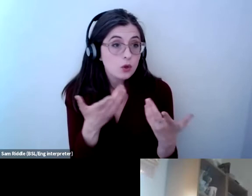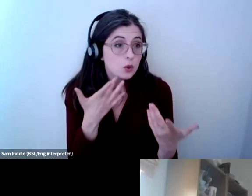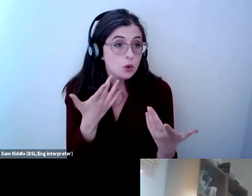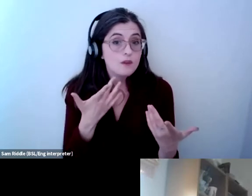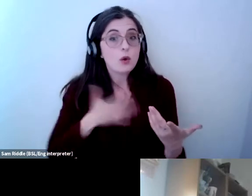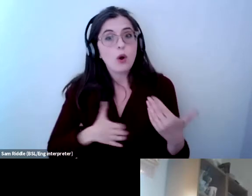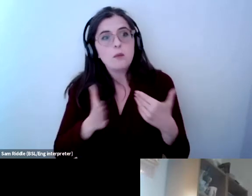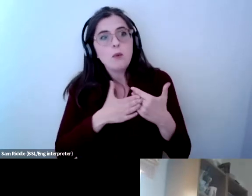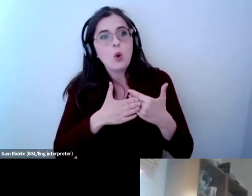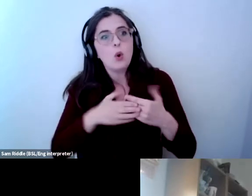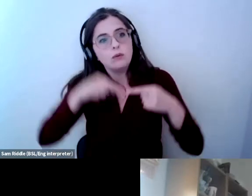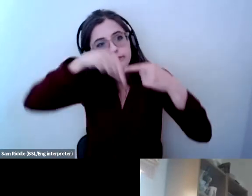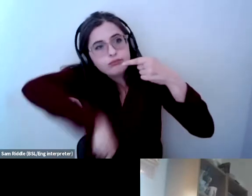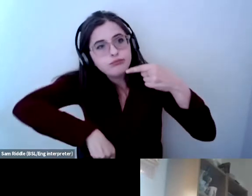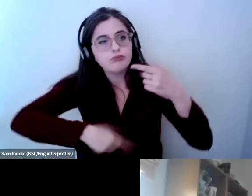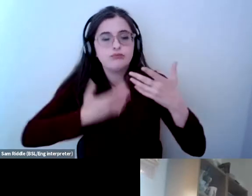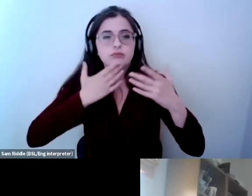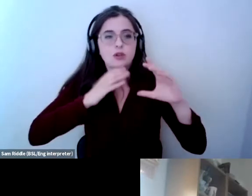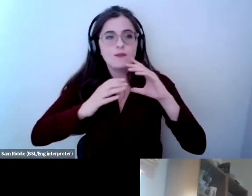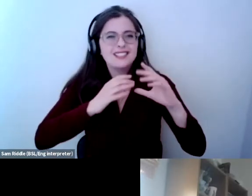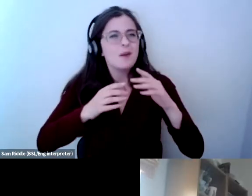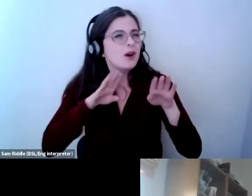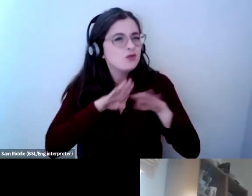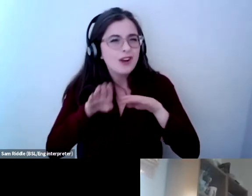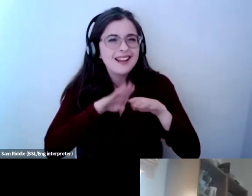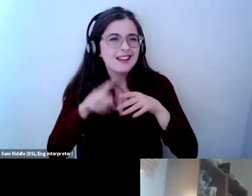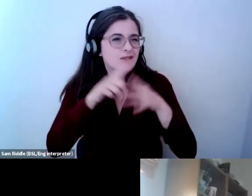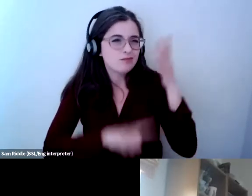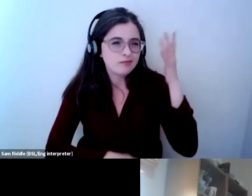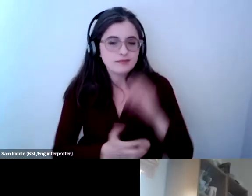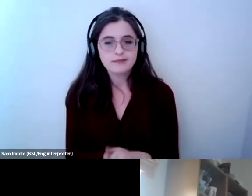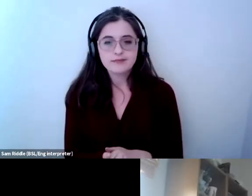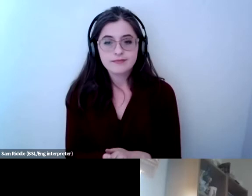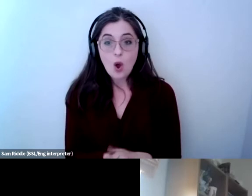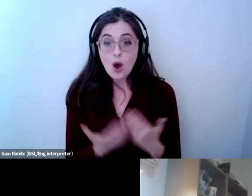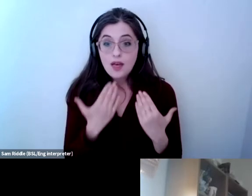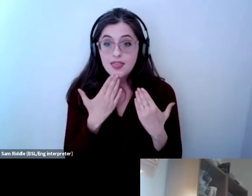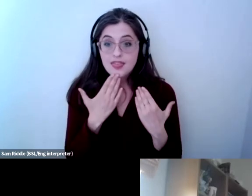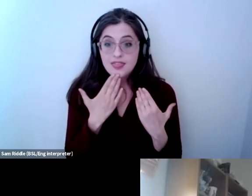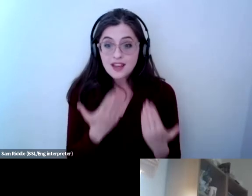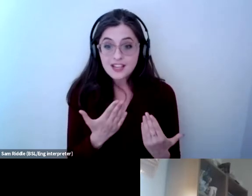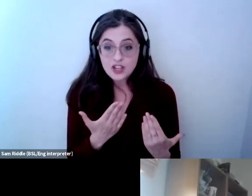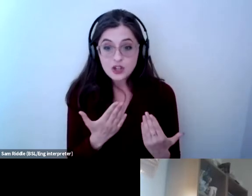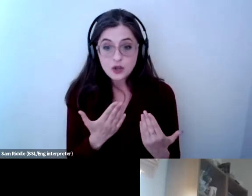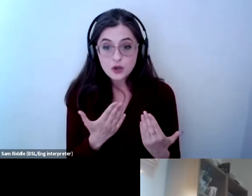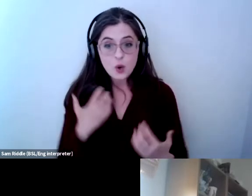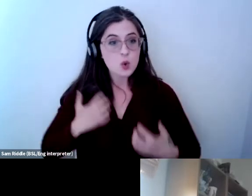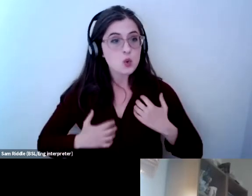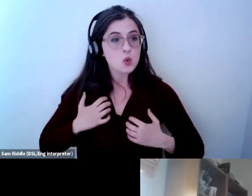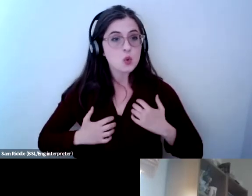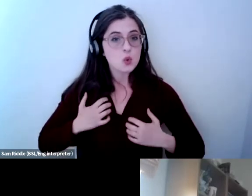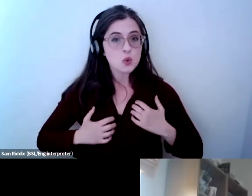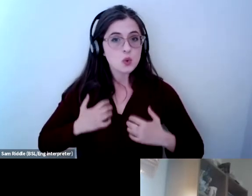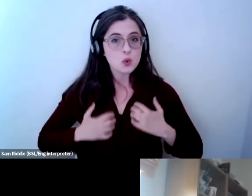detailed conversation about aspects of training, etc. Yeah. Well, thank you very much. That was really interesting, and I